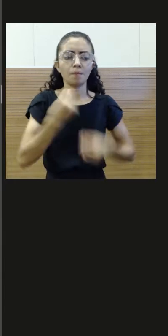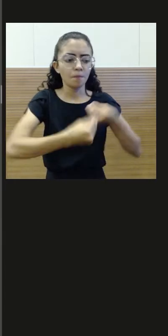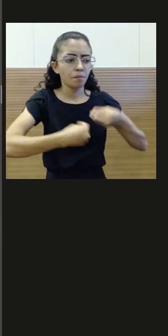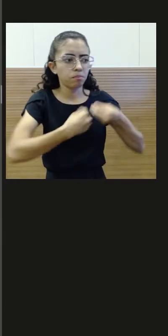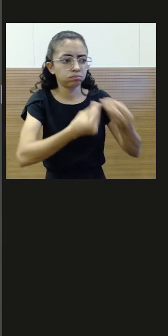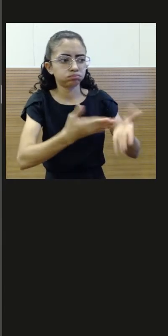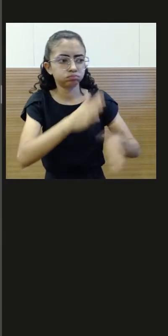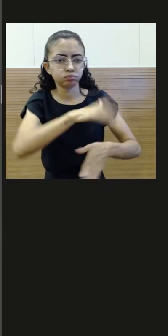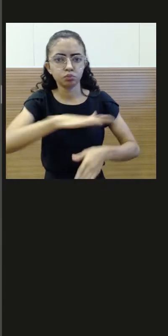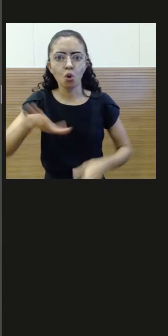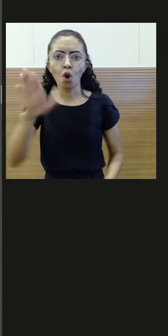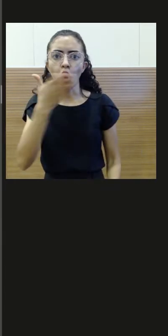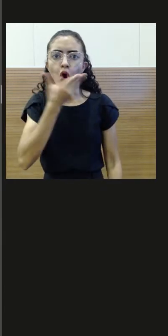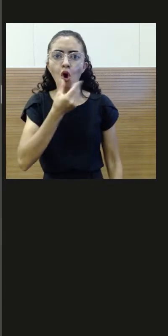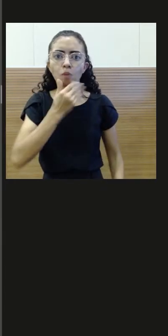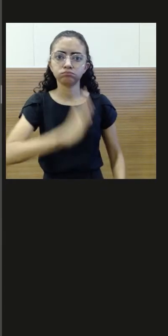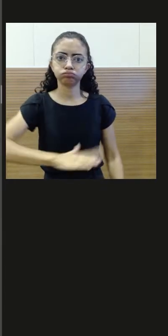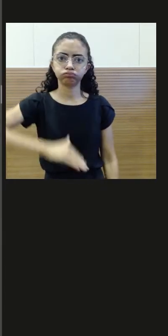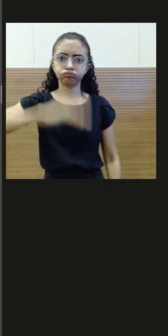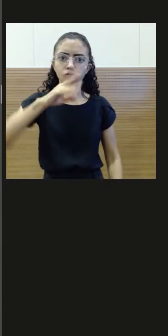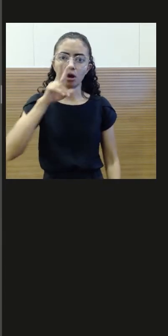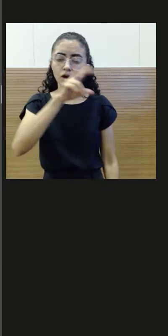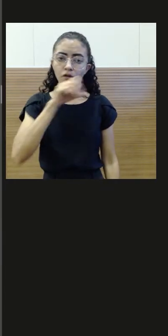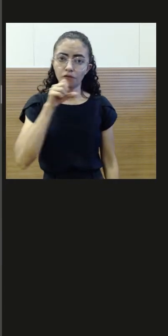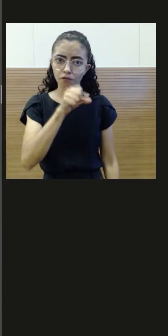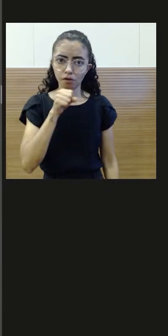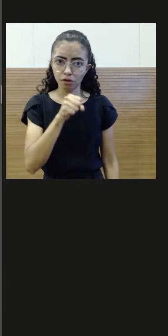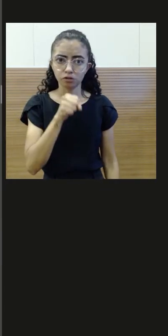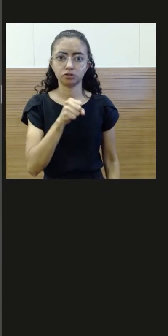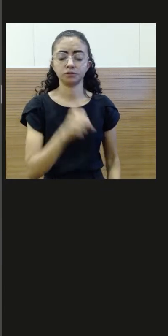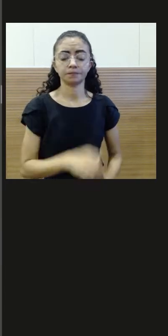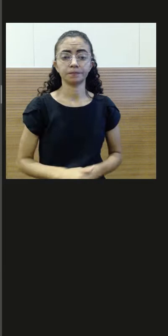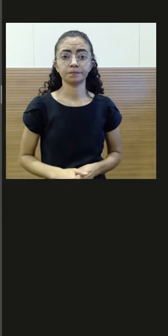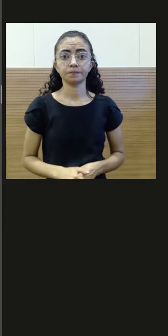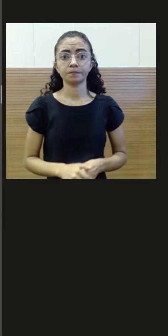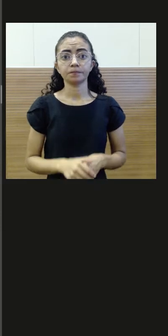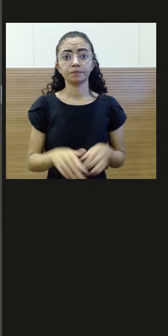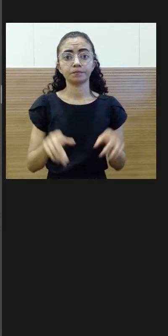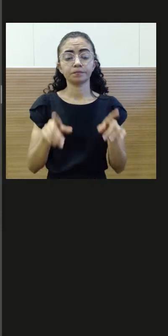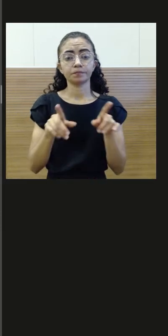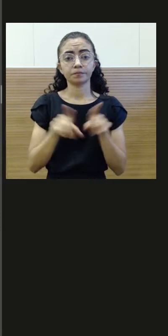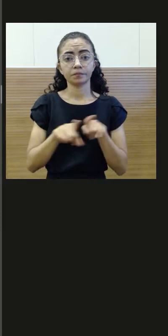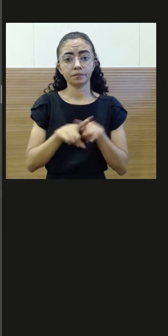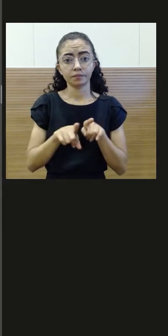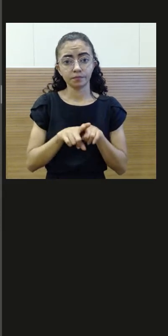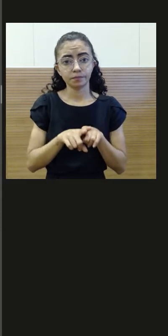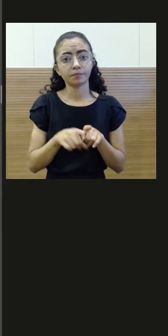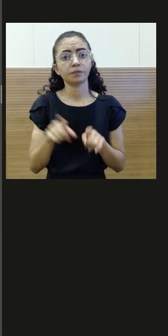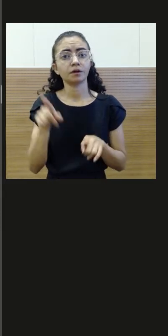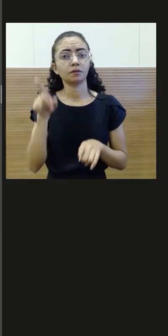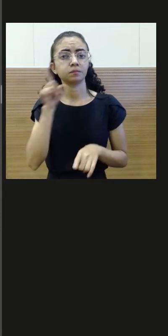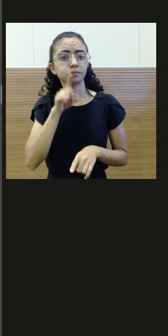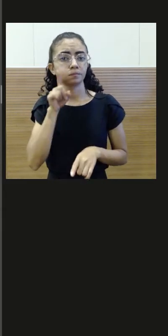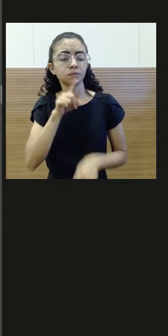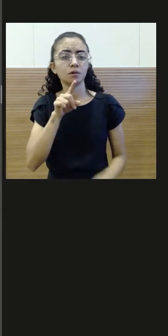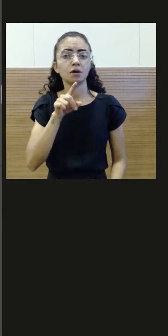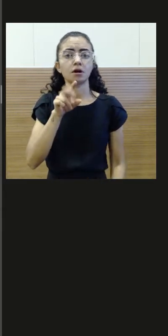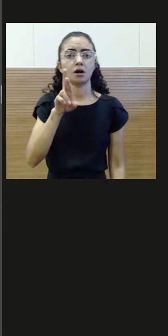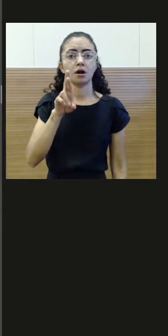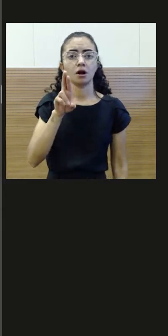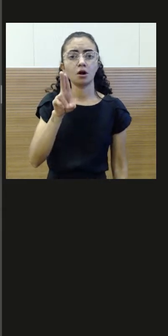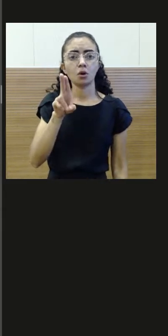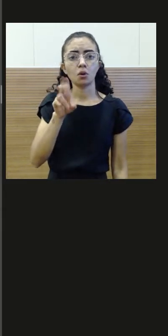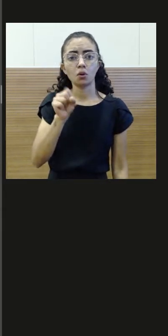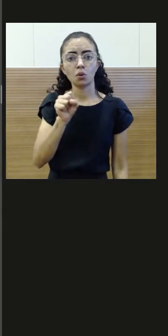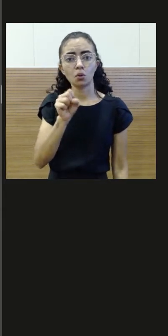and then the USA. Now, 200 years later, his concept of nutrition as a